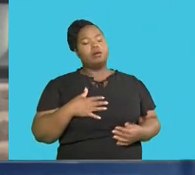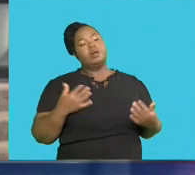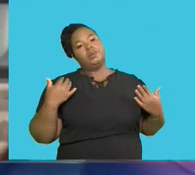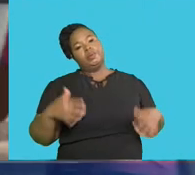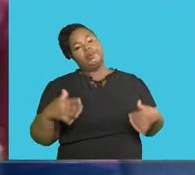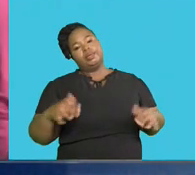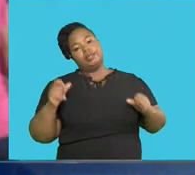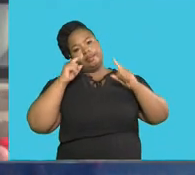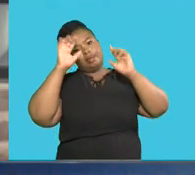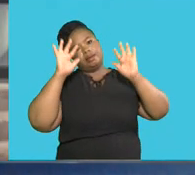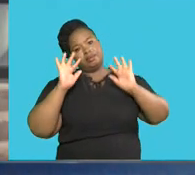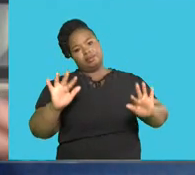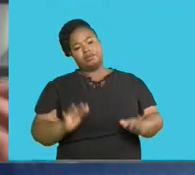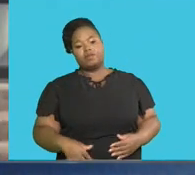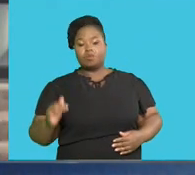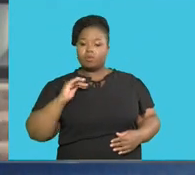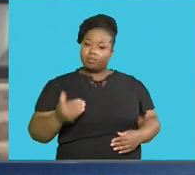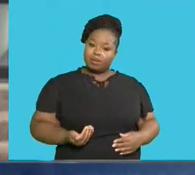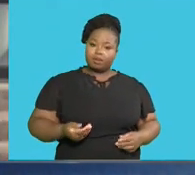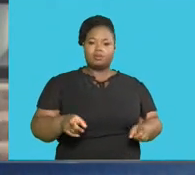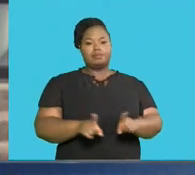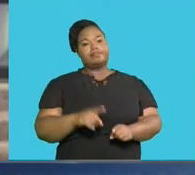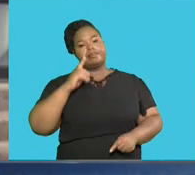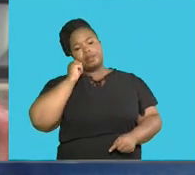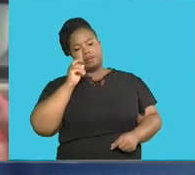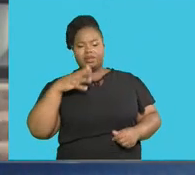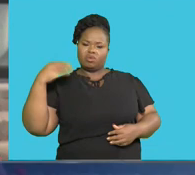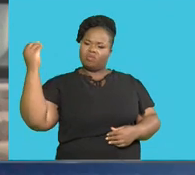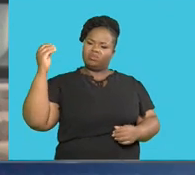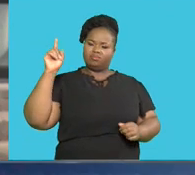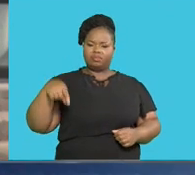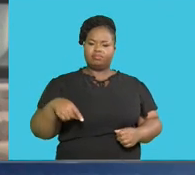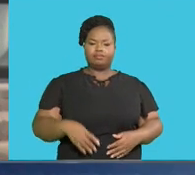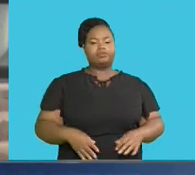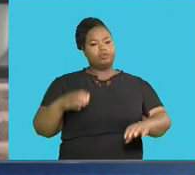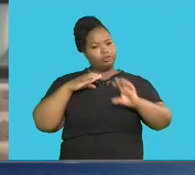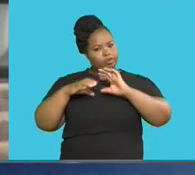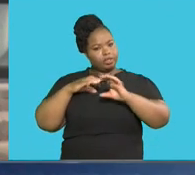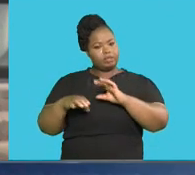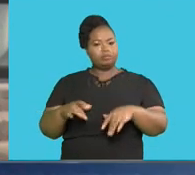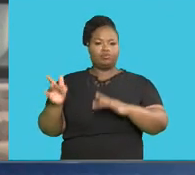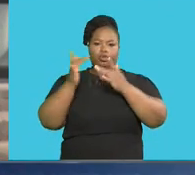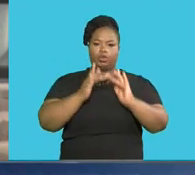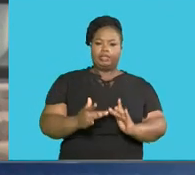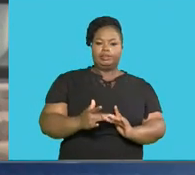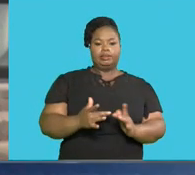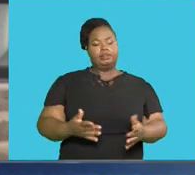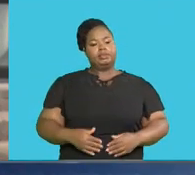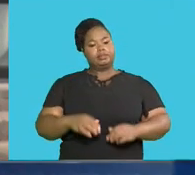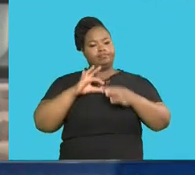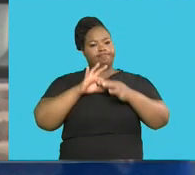exceptionally amazing for women and men to get out and communicate, connect,